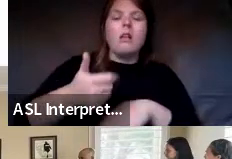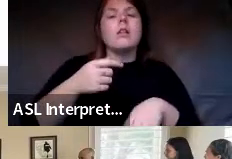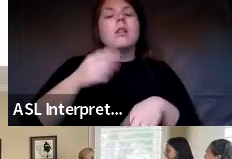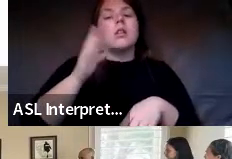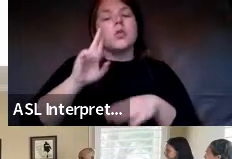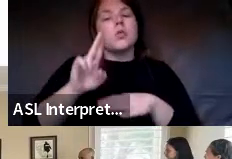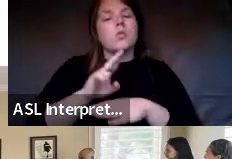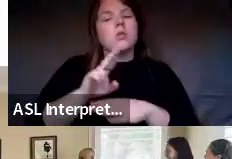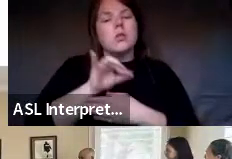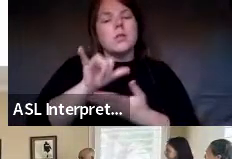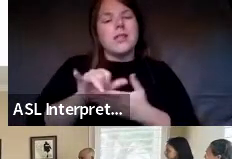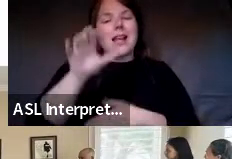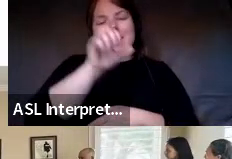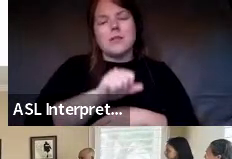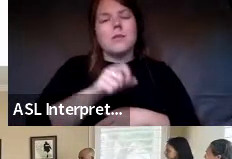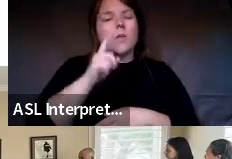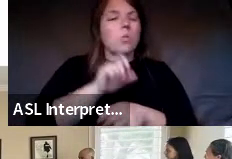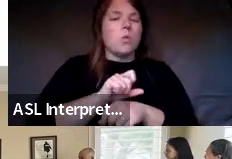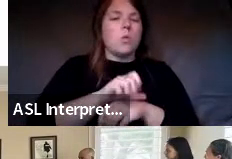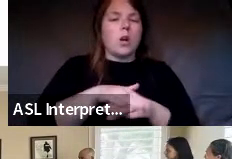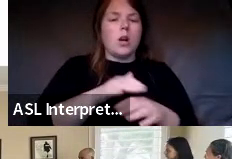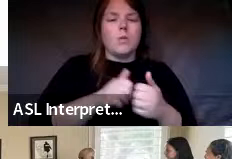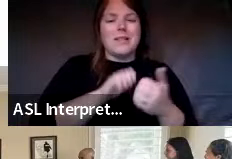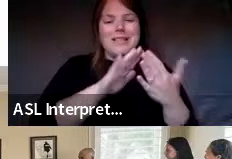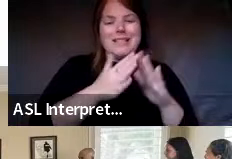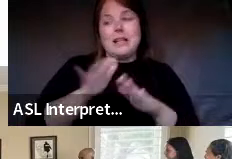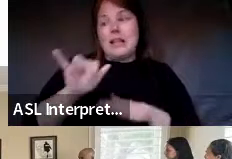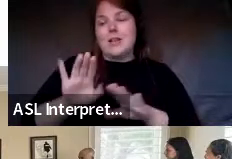estimate that, and that's something we'll work on with the city. So that's a great point.